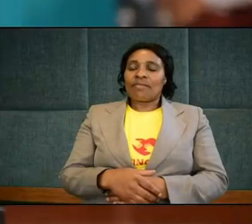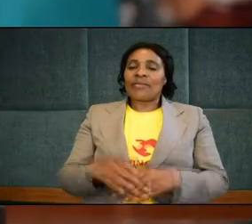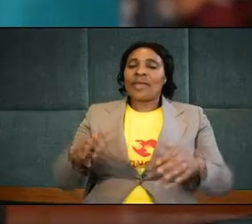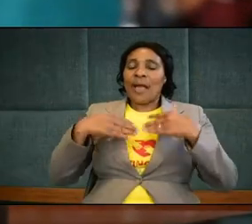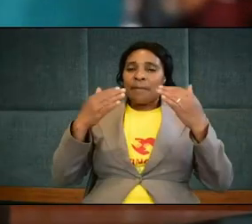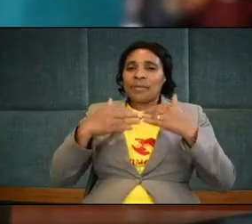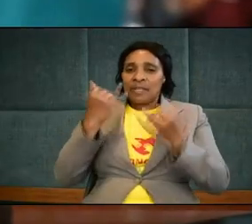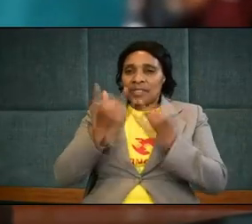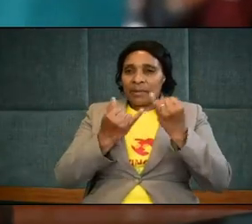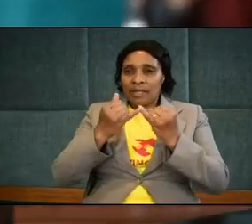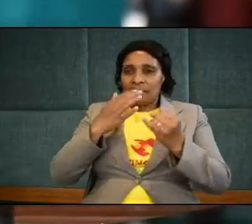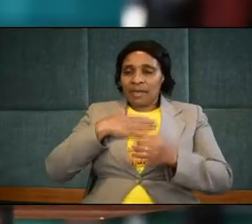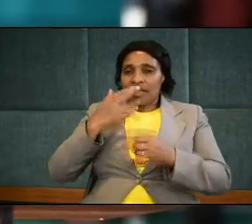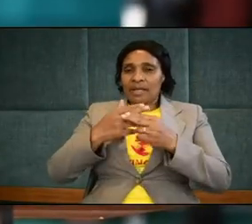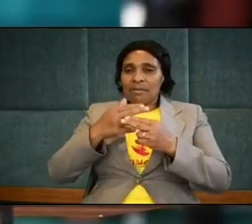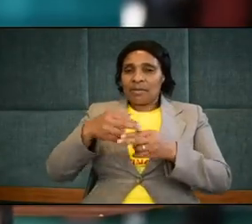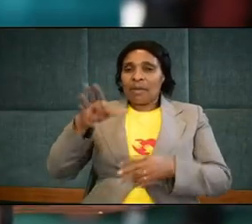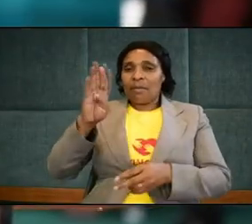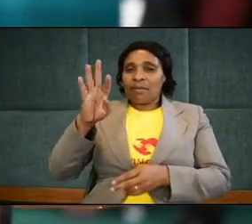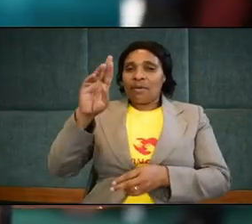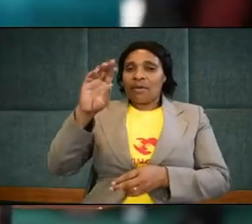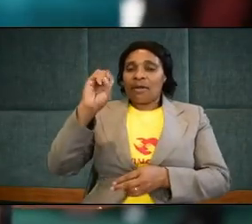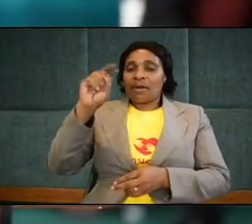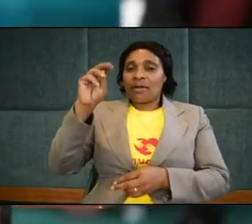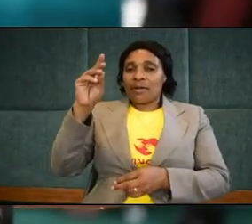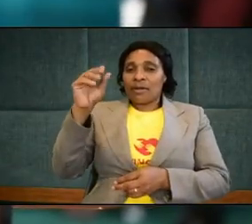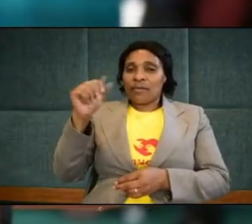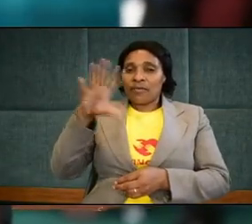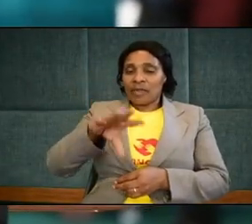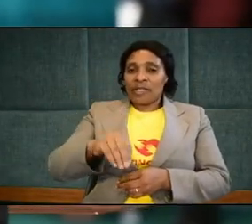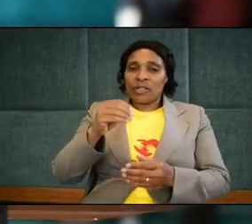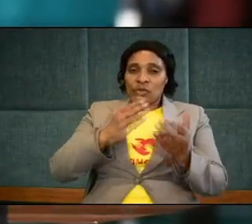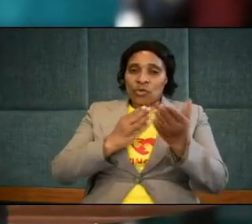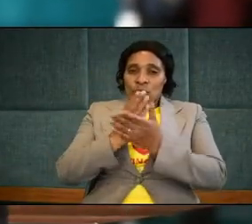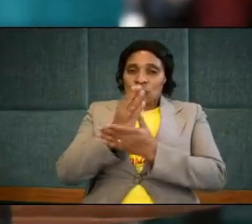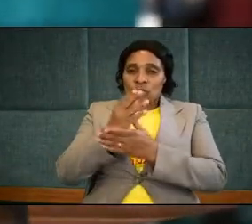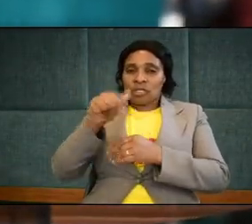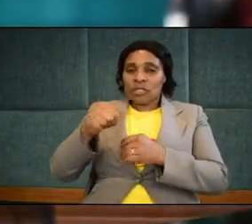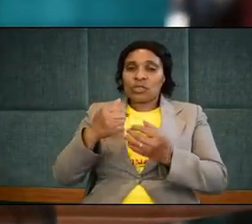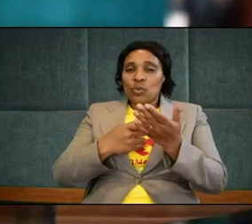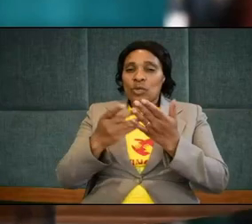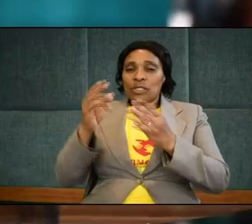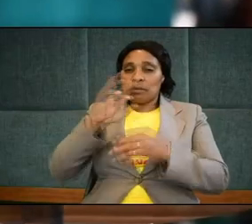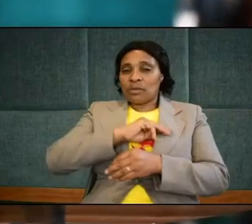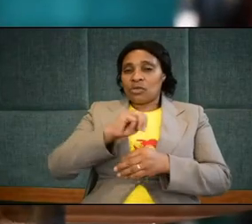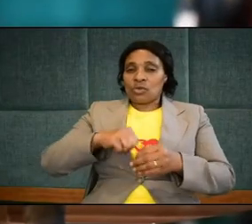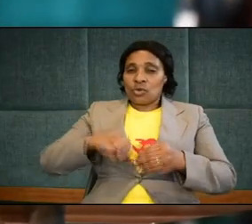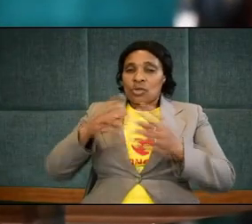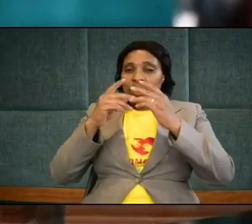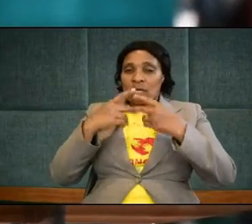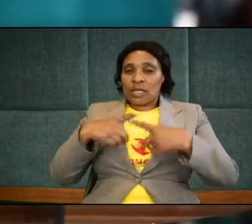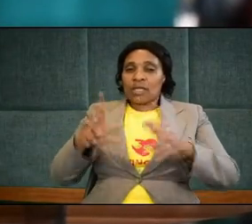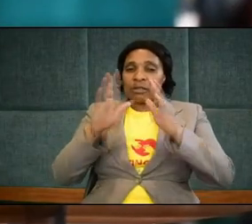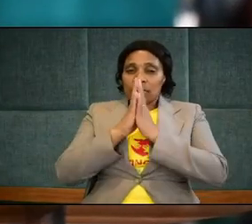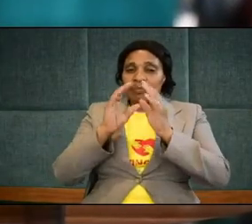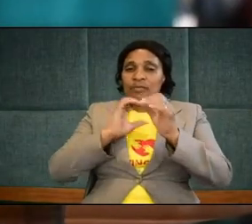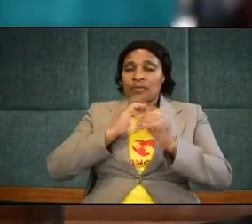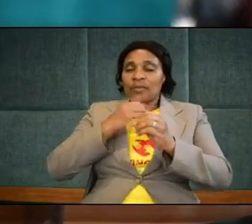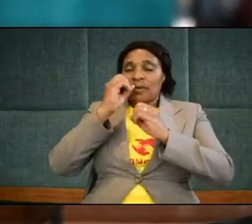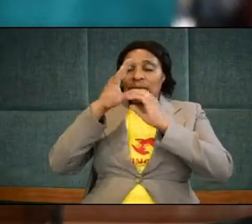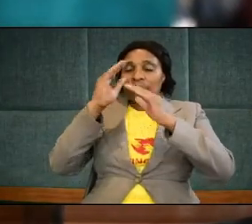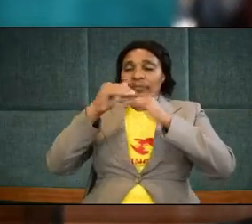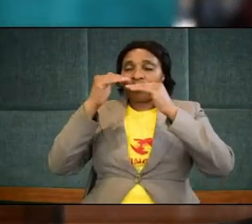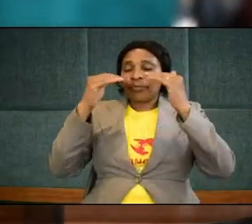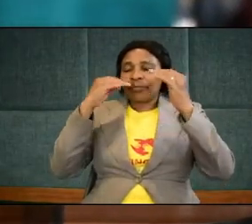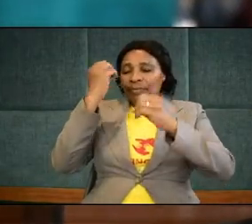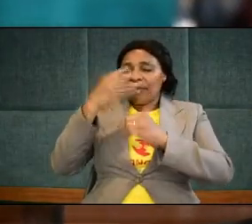Happy Sabbath. My name is Brenda, and I'll be taking you through this week's mission. Before we start, let's bow our heads for a word of prayer. Our Father in heaven, thank you